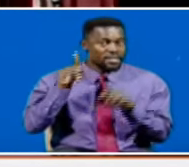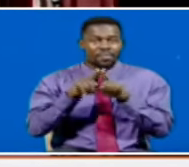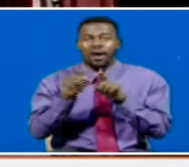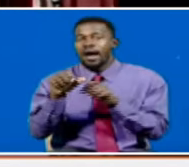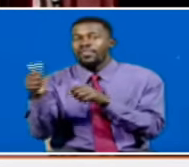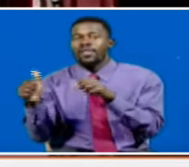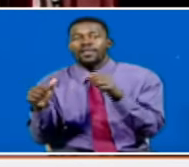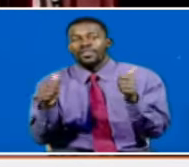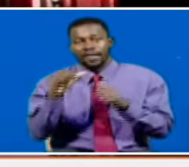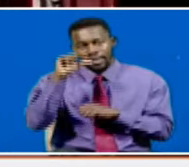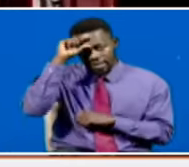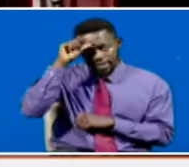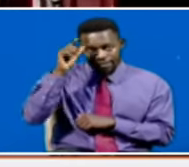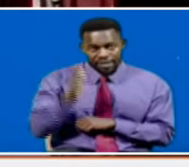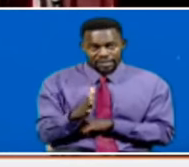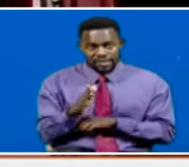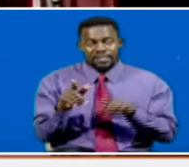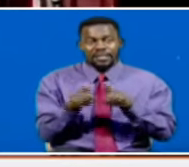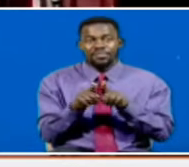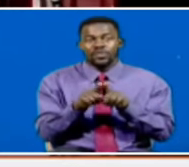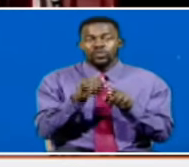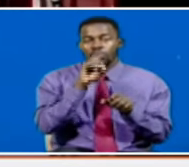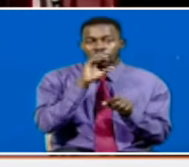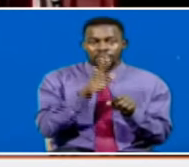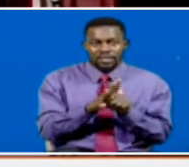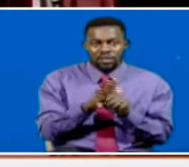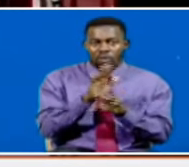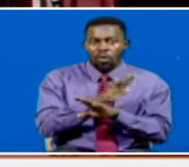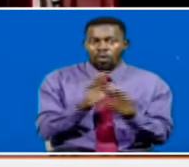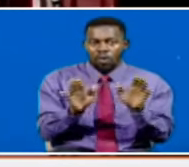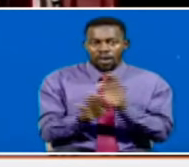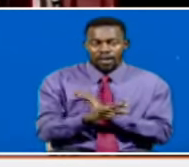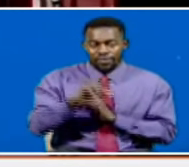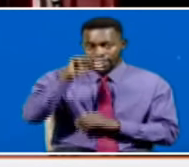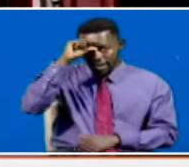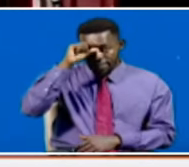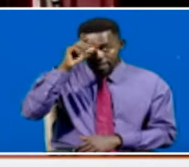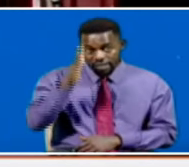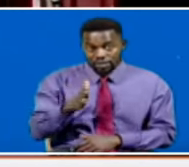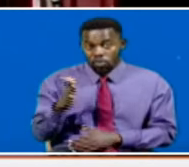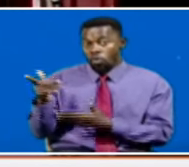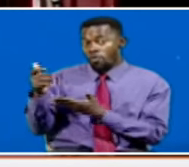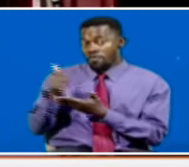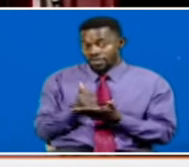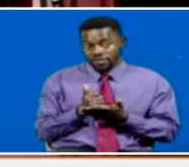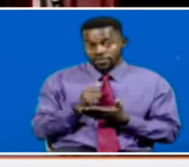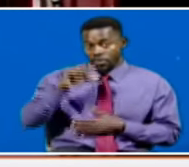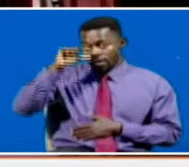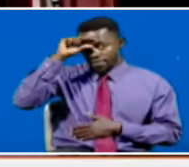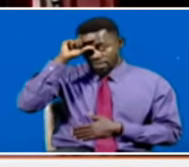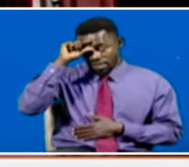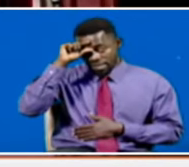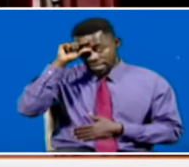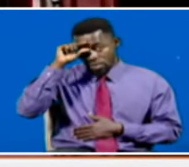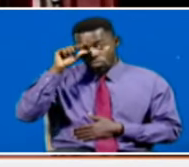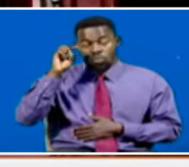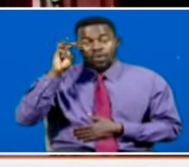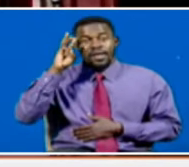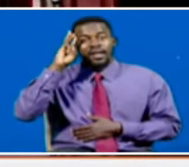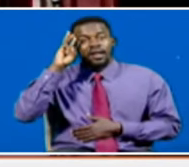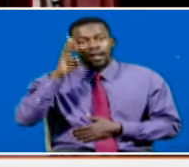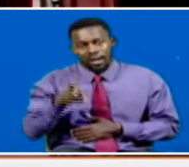and to assure the governors that the office of the governor will be accorded